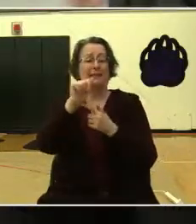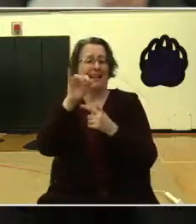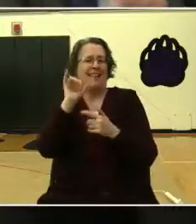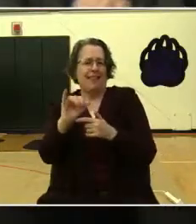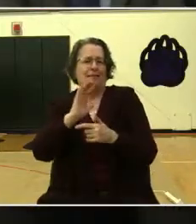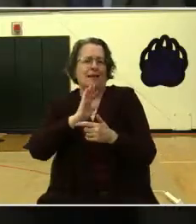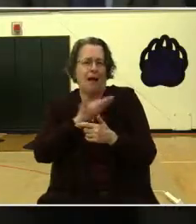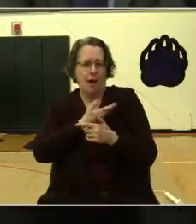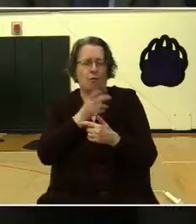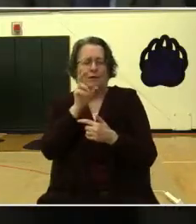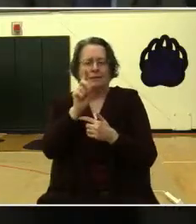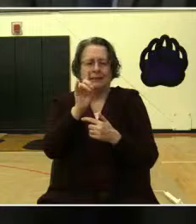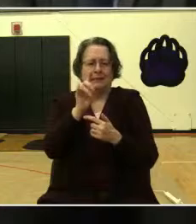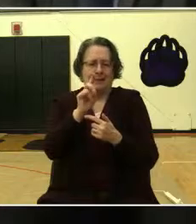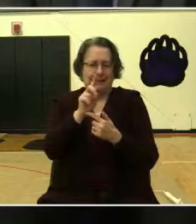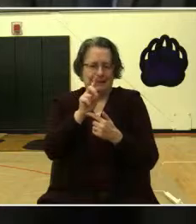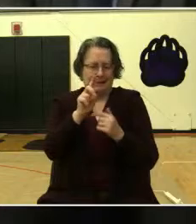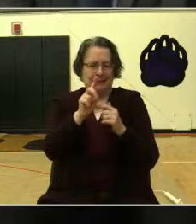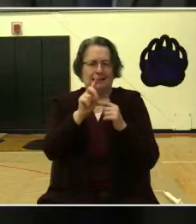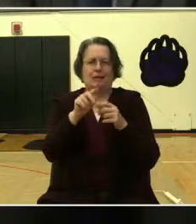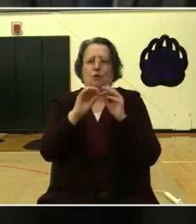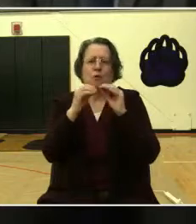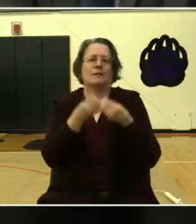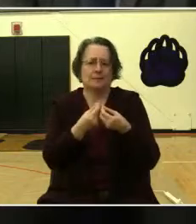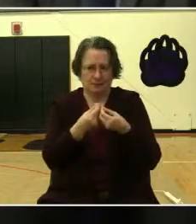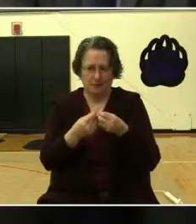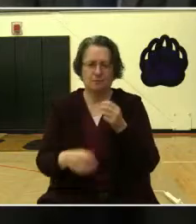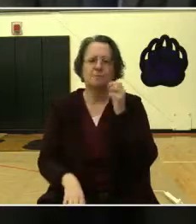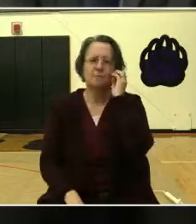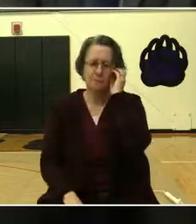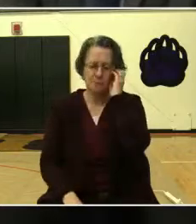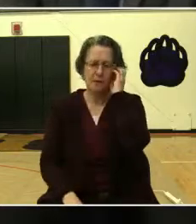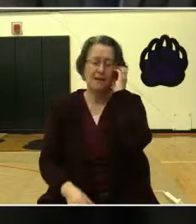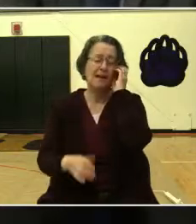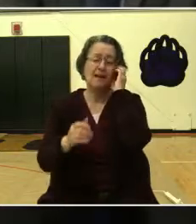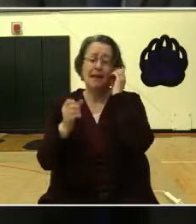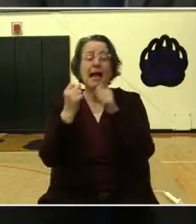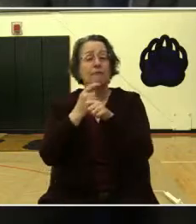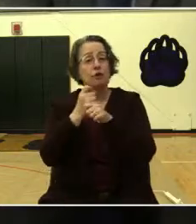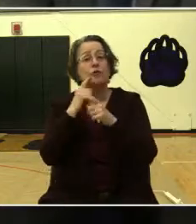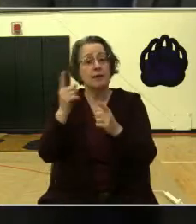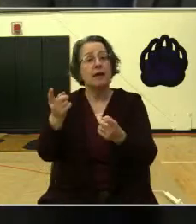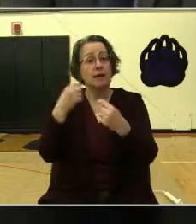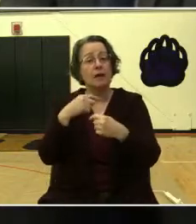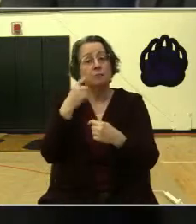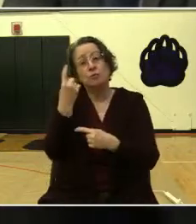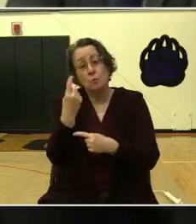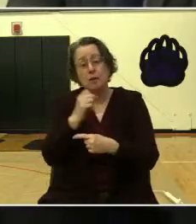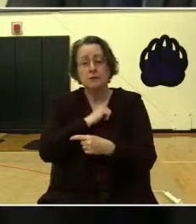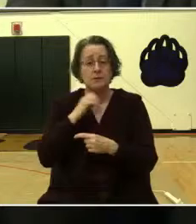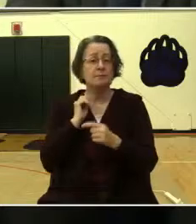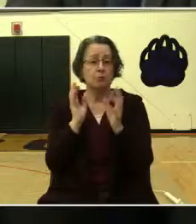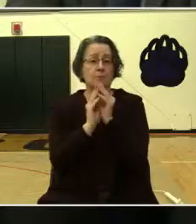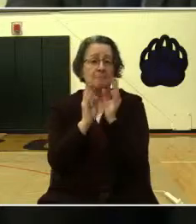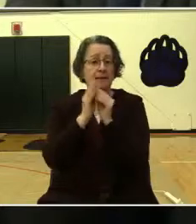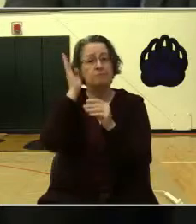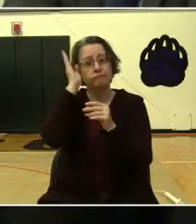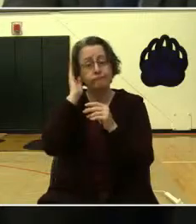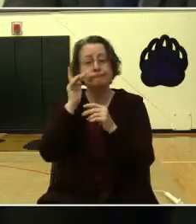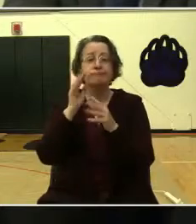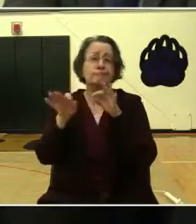is the downtime pror Alliance the DBA they come and present each year uh on the work that they're doing and on their